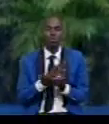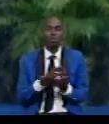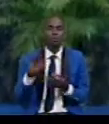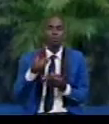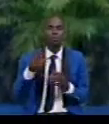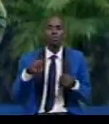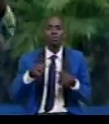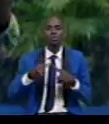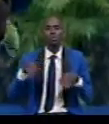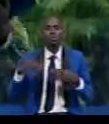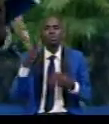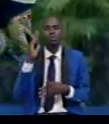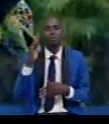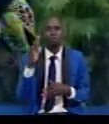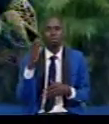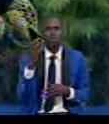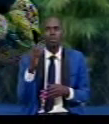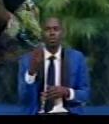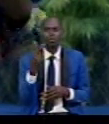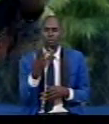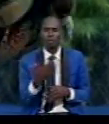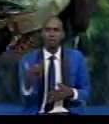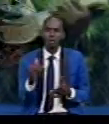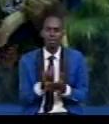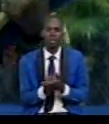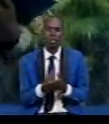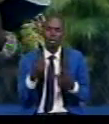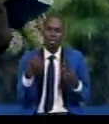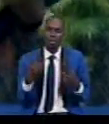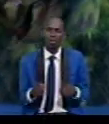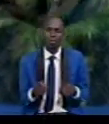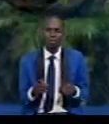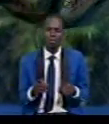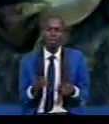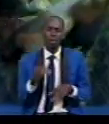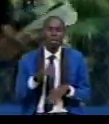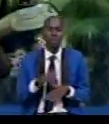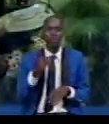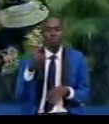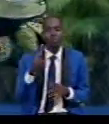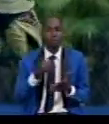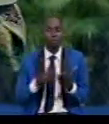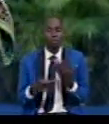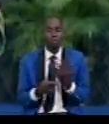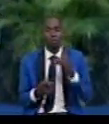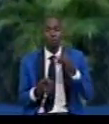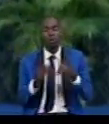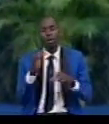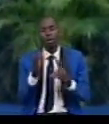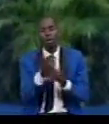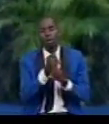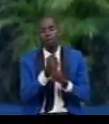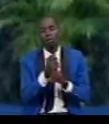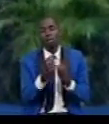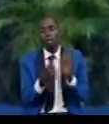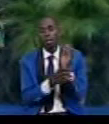testimony of two things that happened in two crusades. One from Calabar Crusade. I used